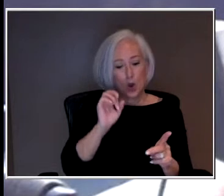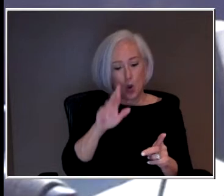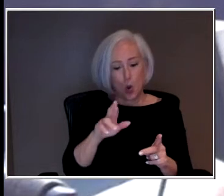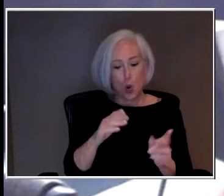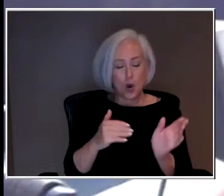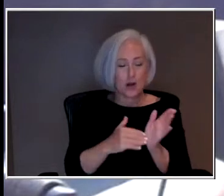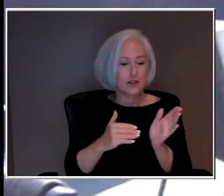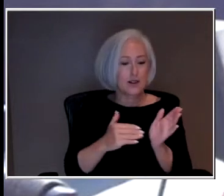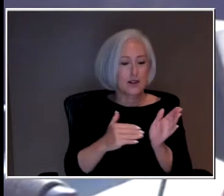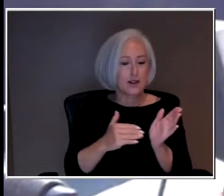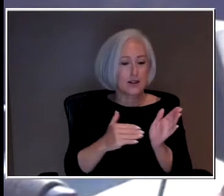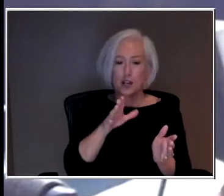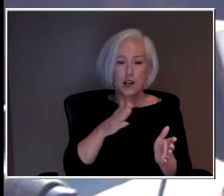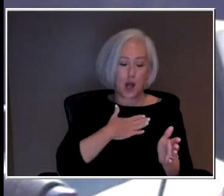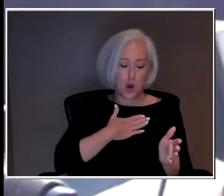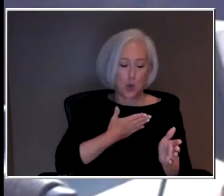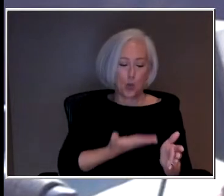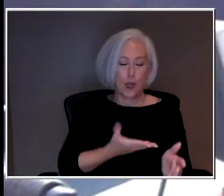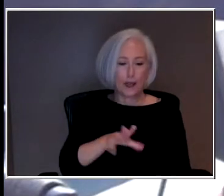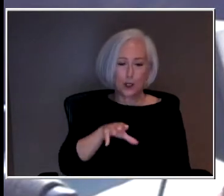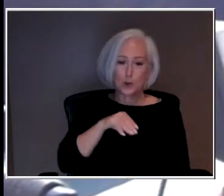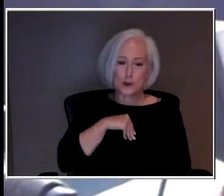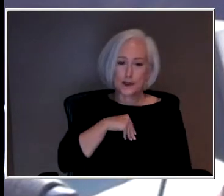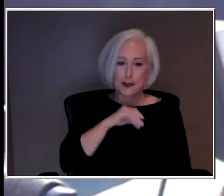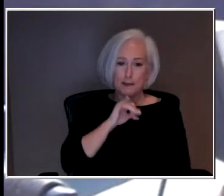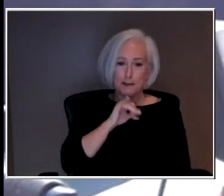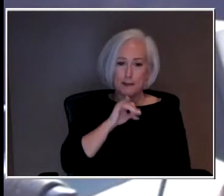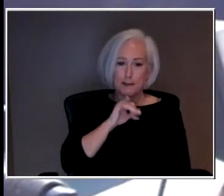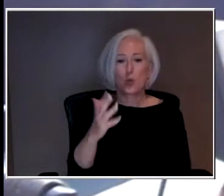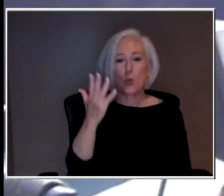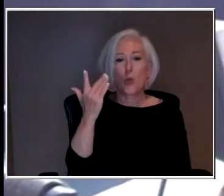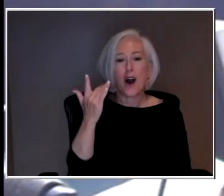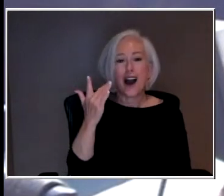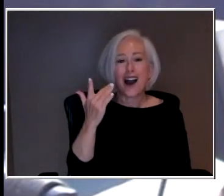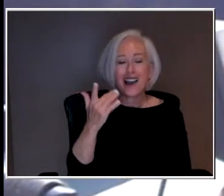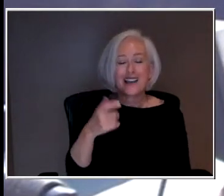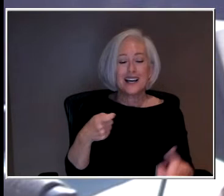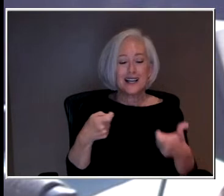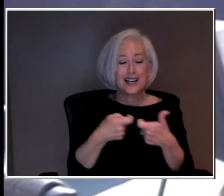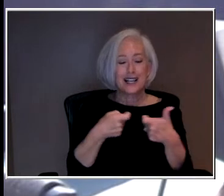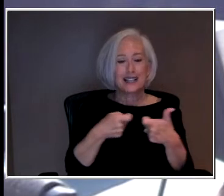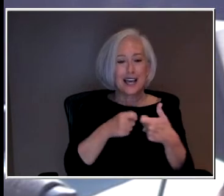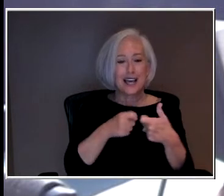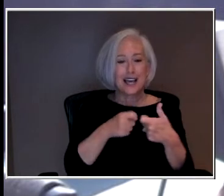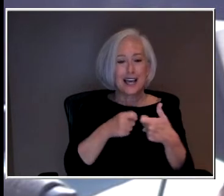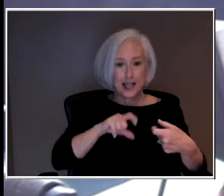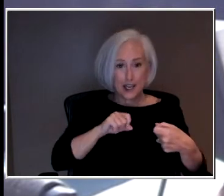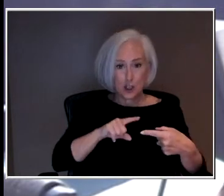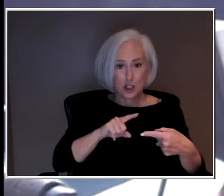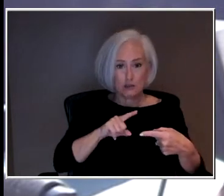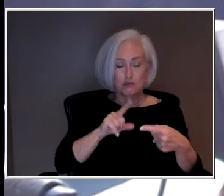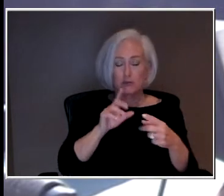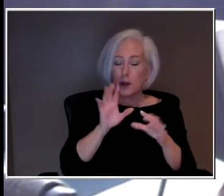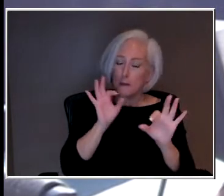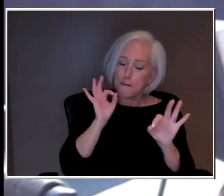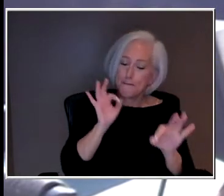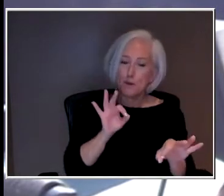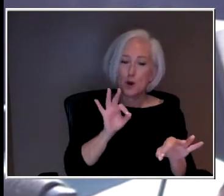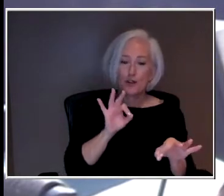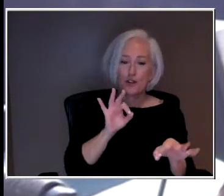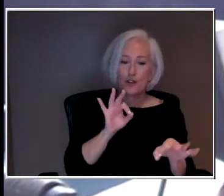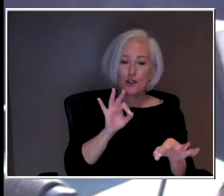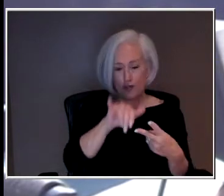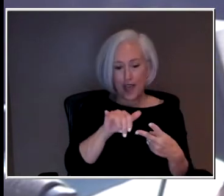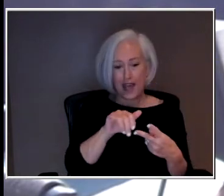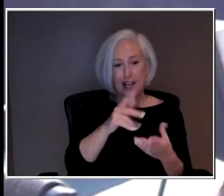aren't willing to accept. So that's why electrical stimulation is a perfect option for that, because it can treat both sensory and the